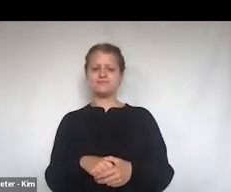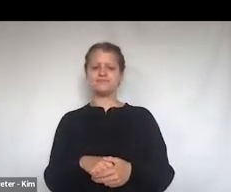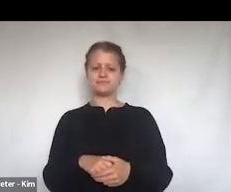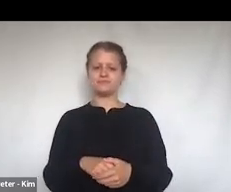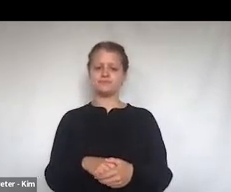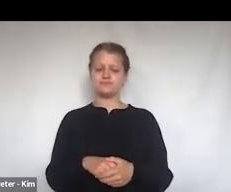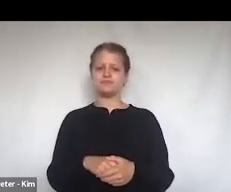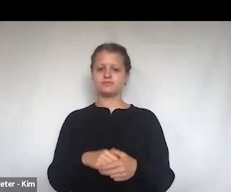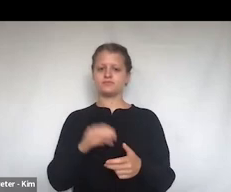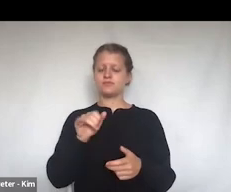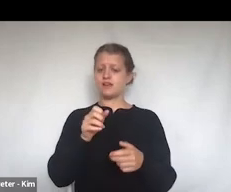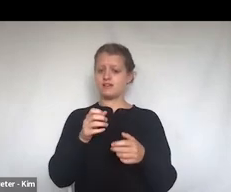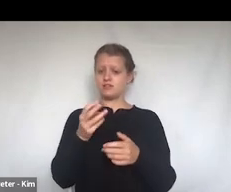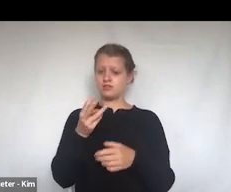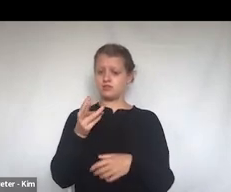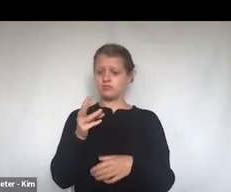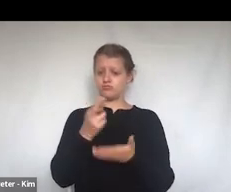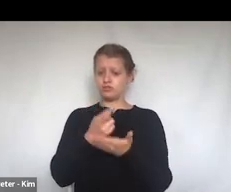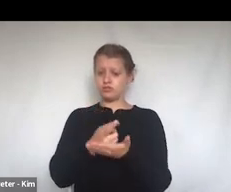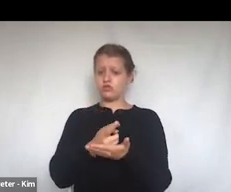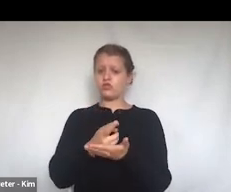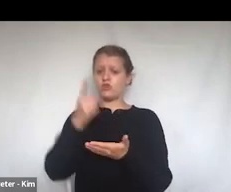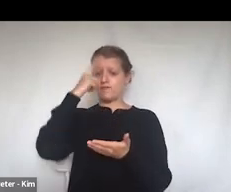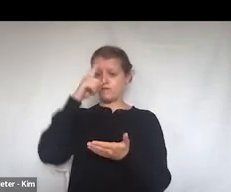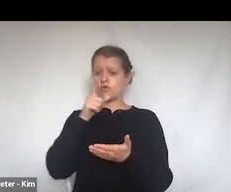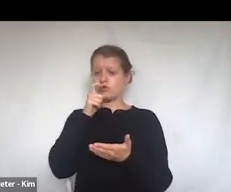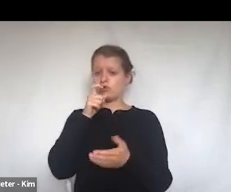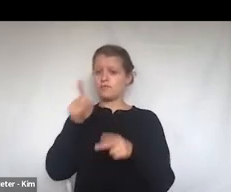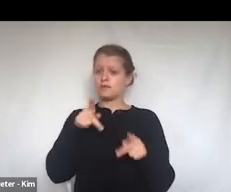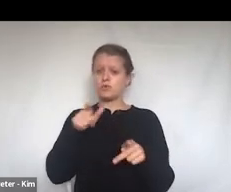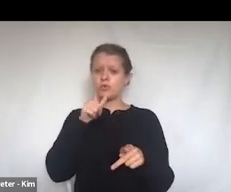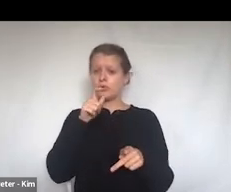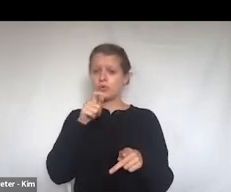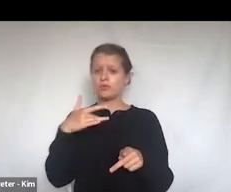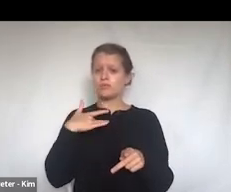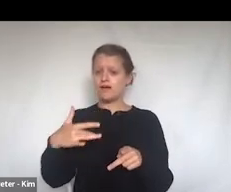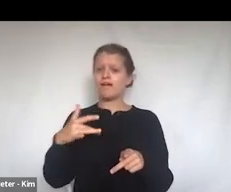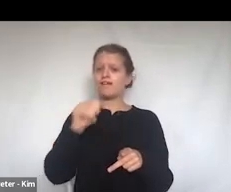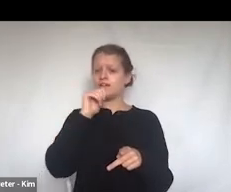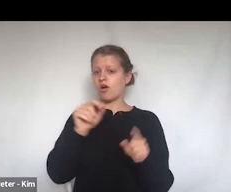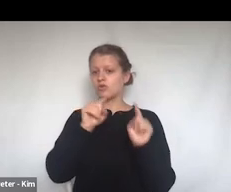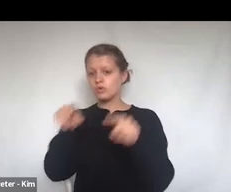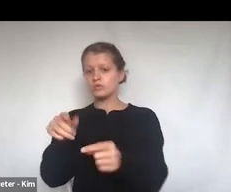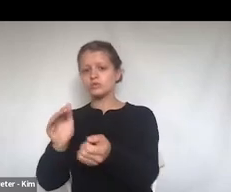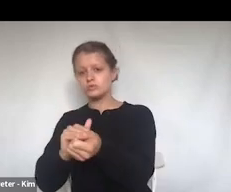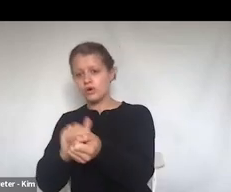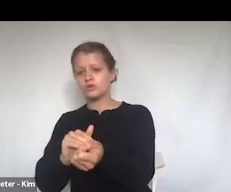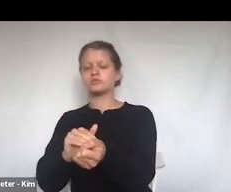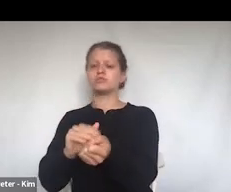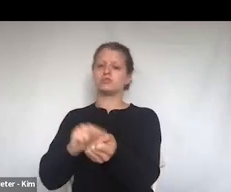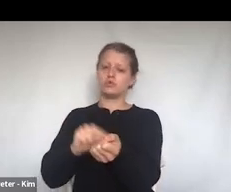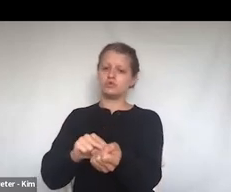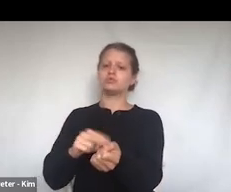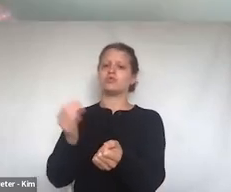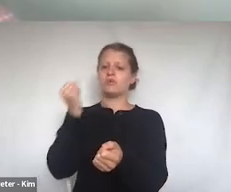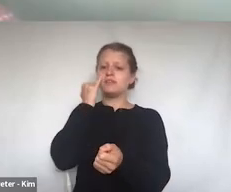And those are really designed for people without a medical background, right? To be doing a health check-in with somebody. Yeah. Is that